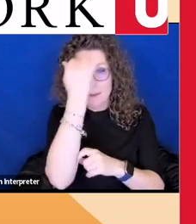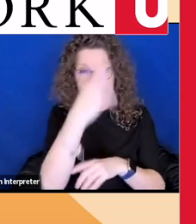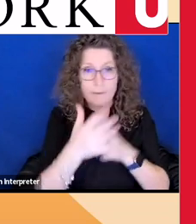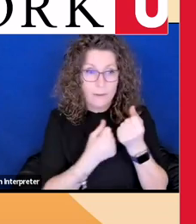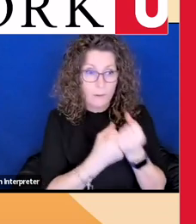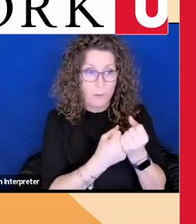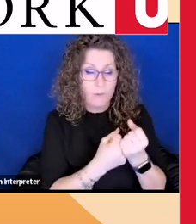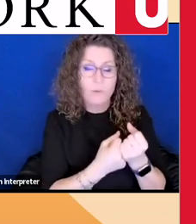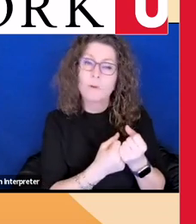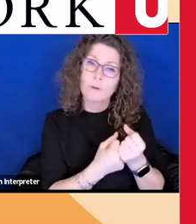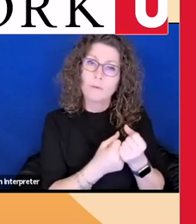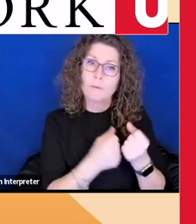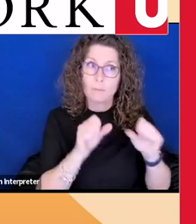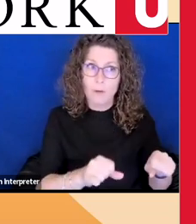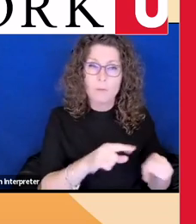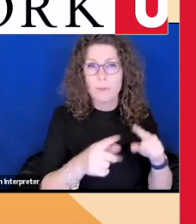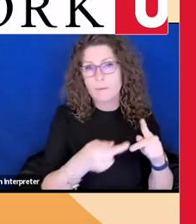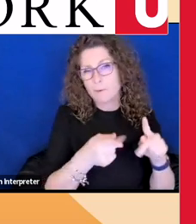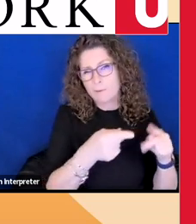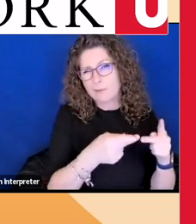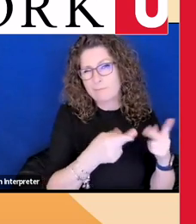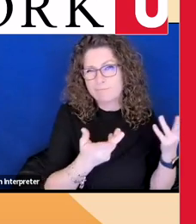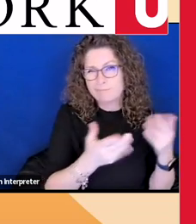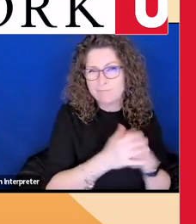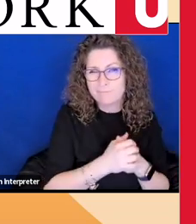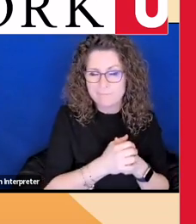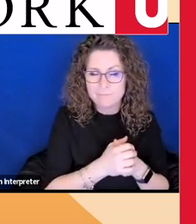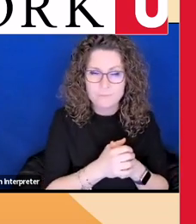possible in the first place.